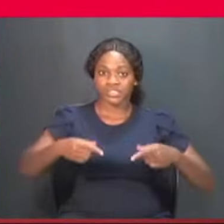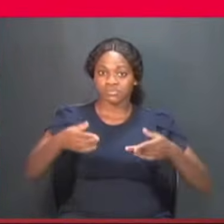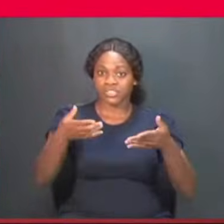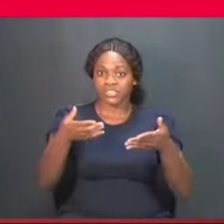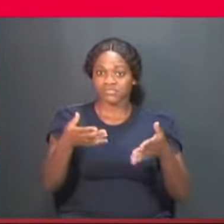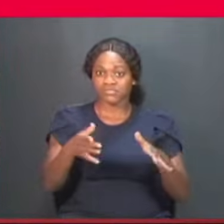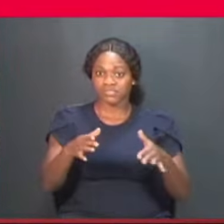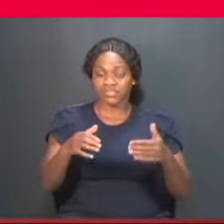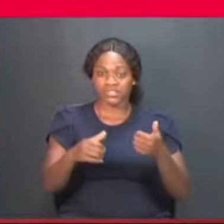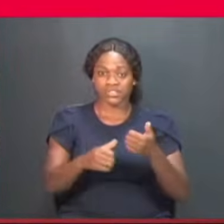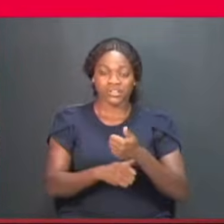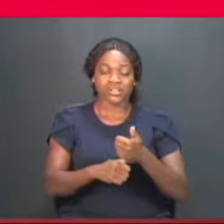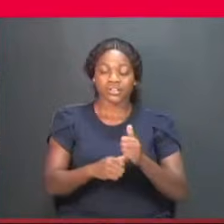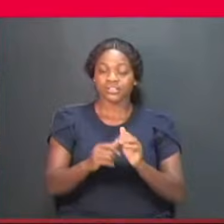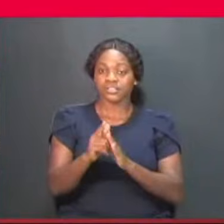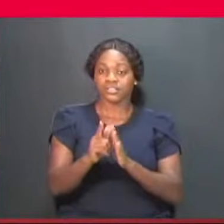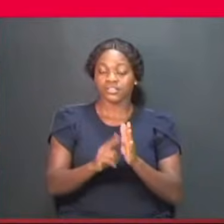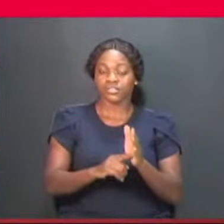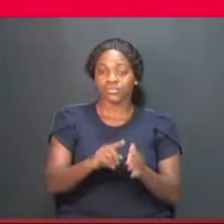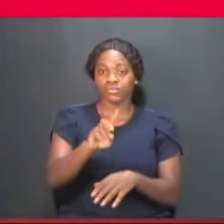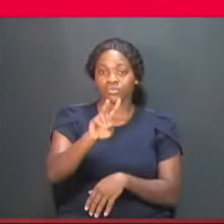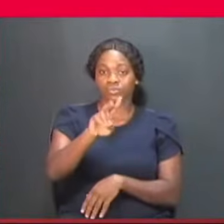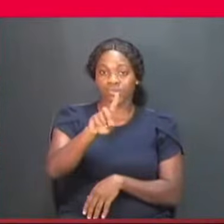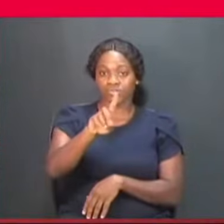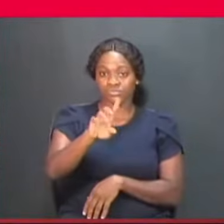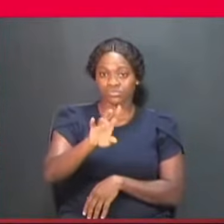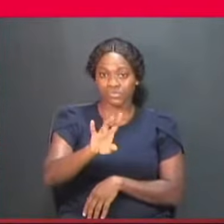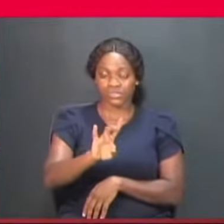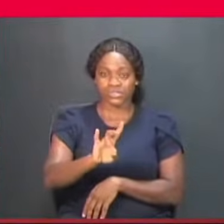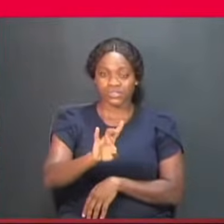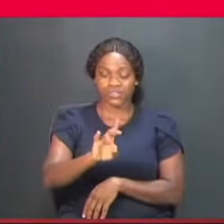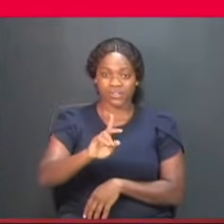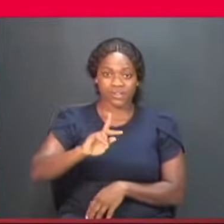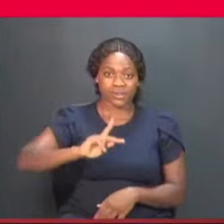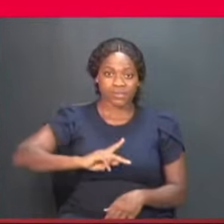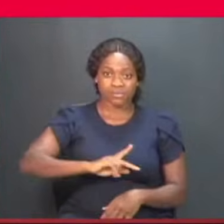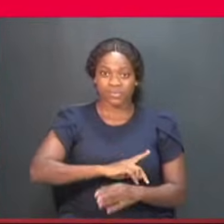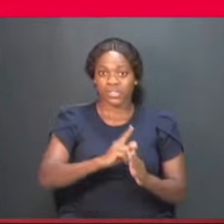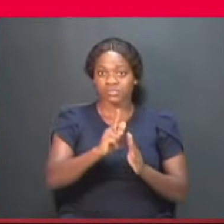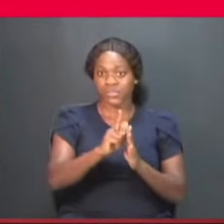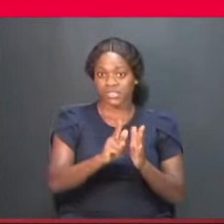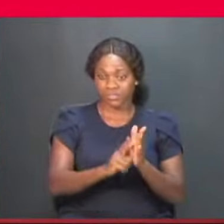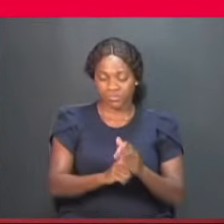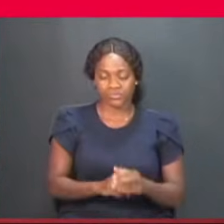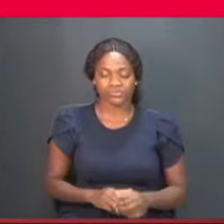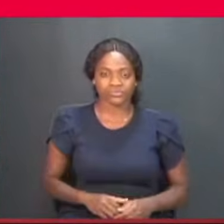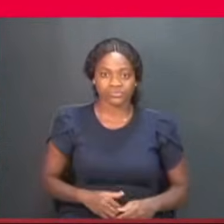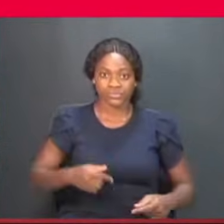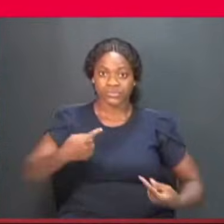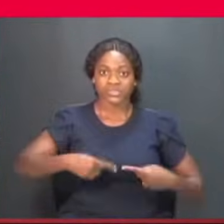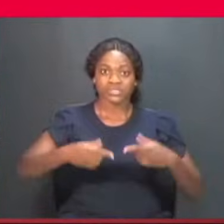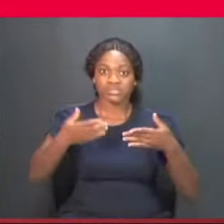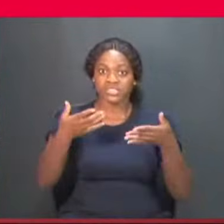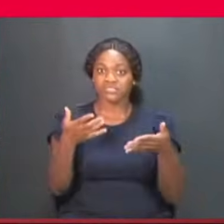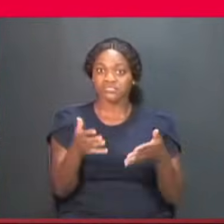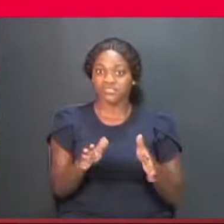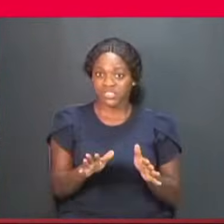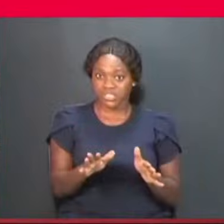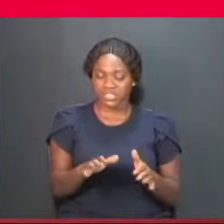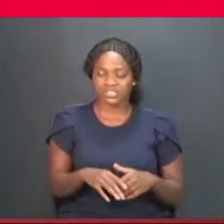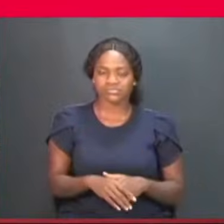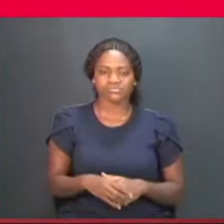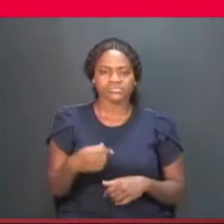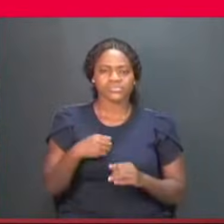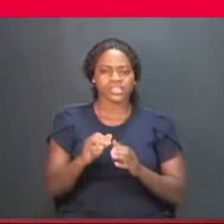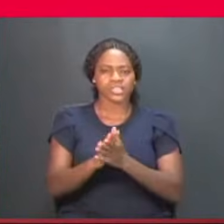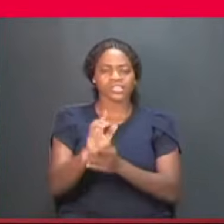under Standing Order 127, and at the conclusion of the debate, the question